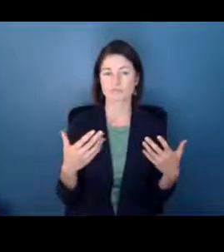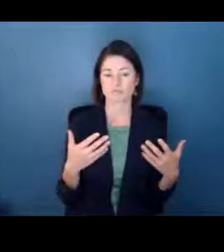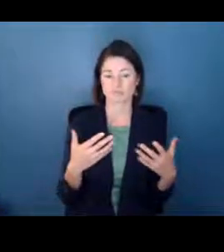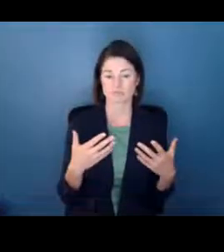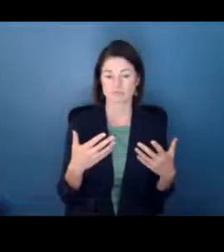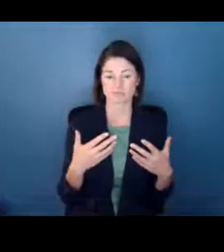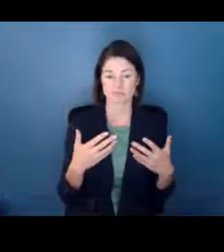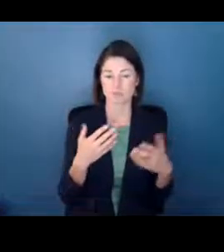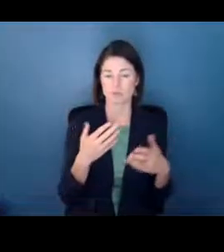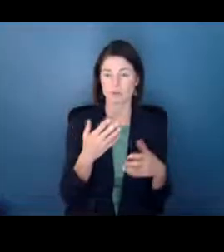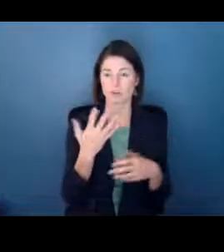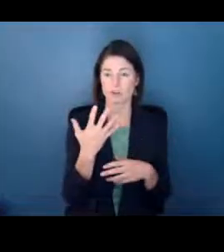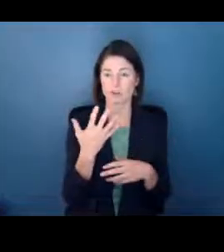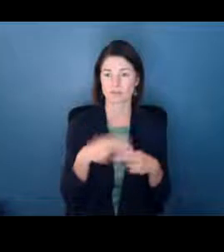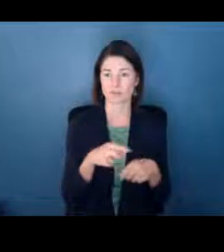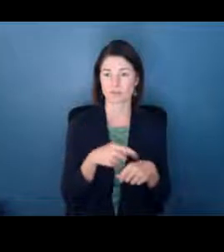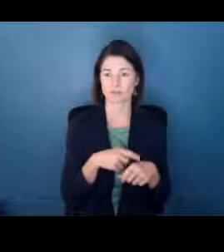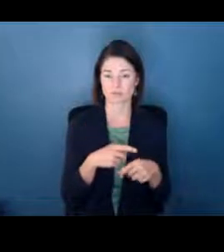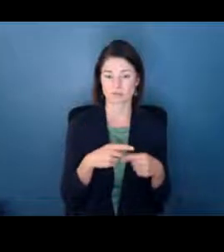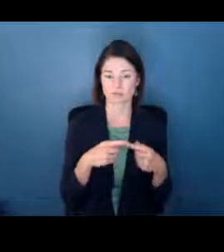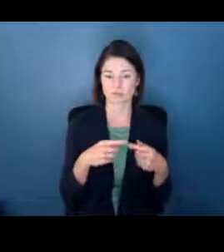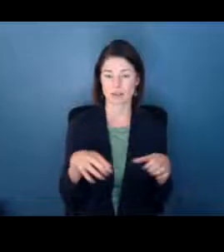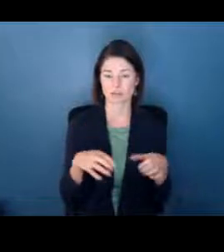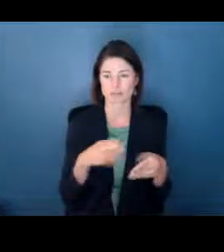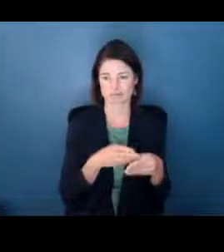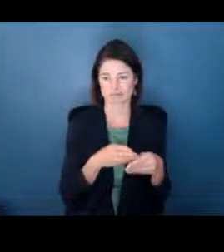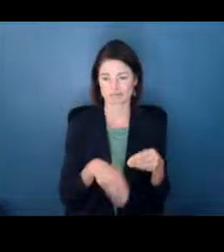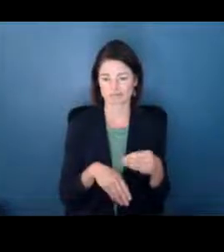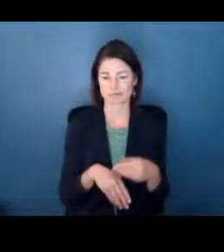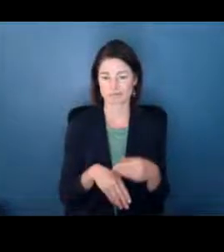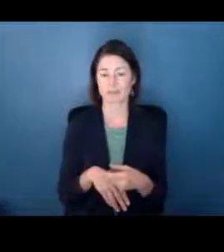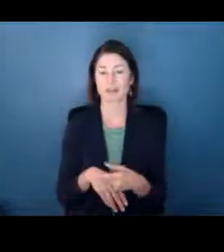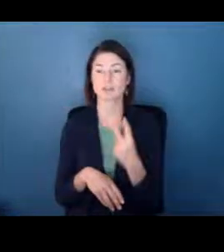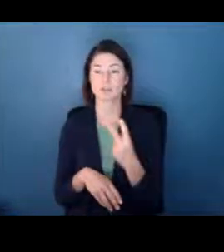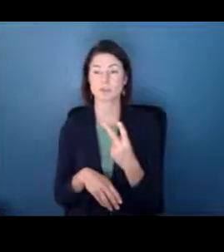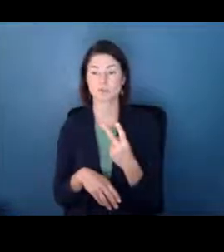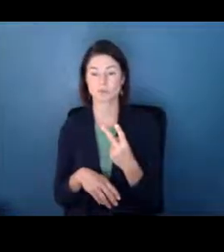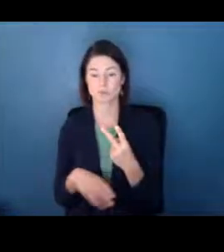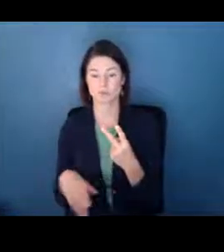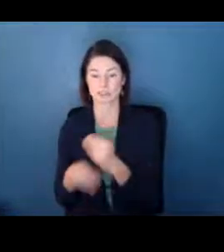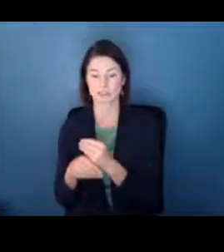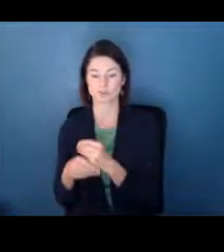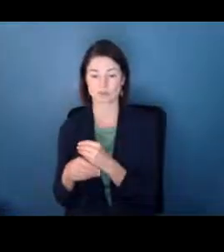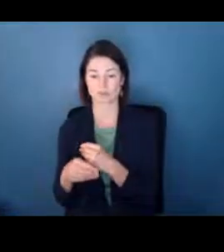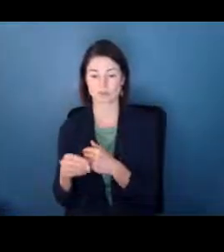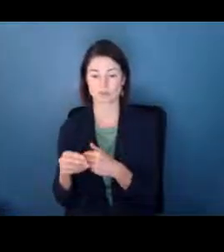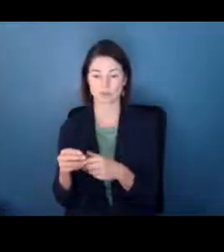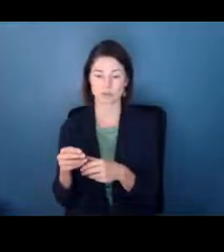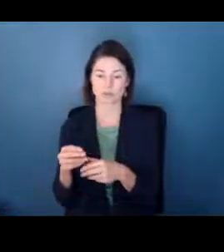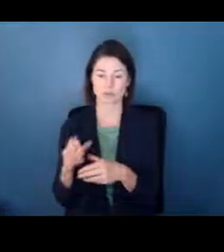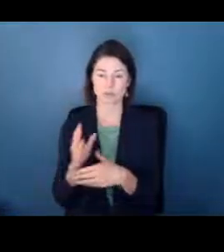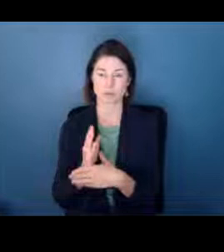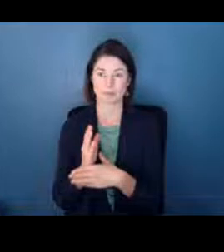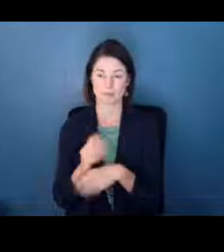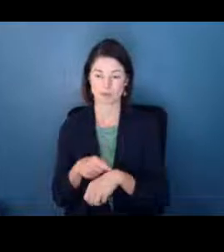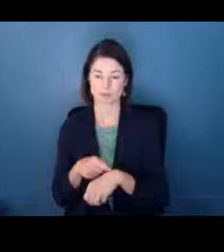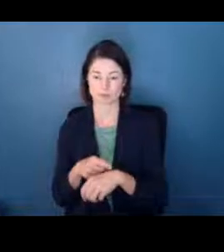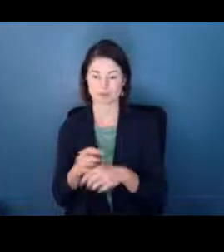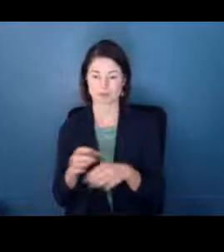completed, and there are 2 additional midterm actions that are underway that the CTC is involved in, and that's